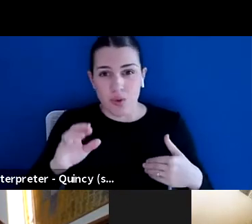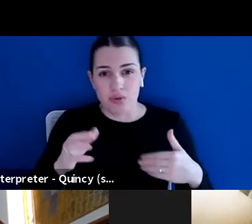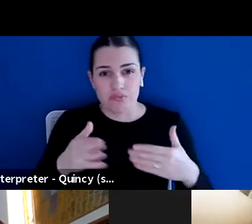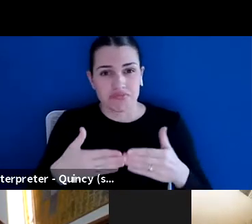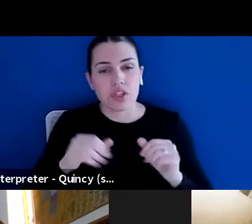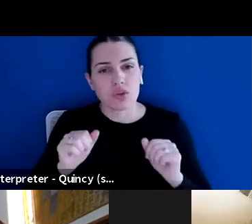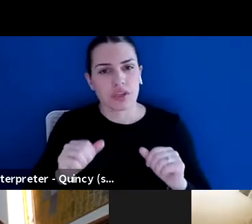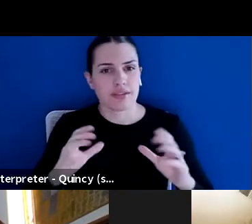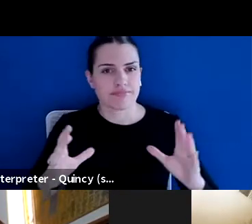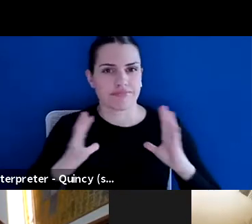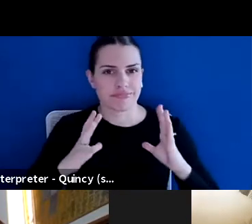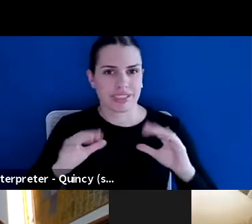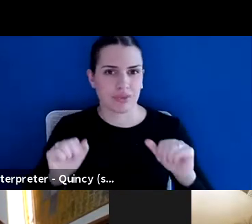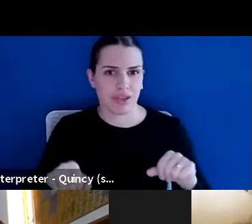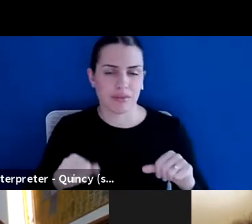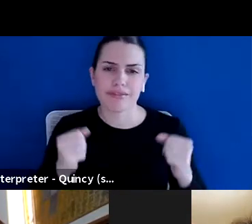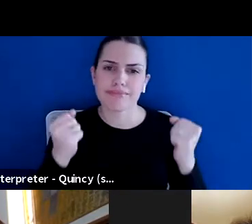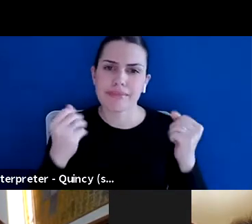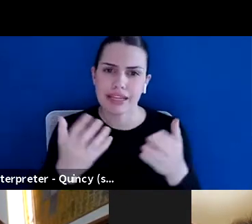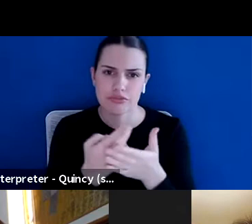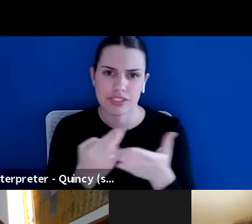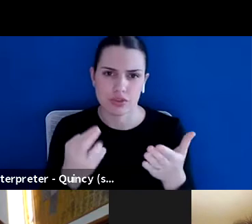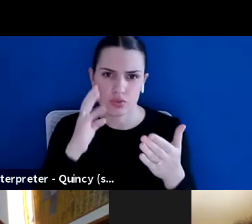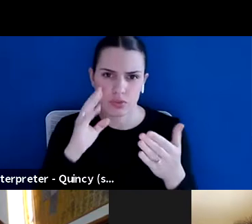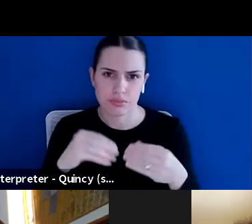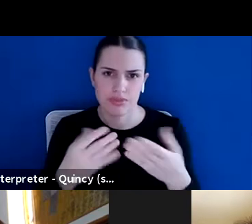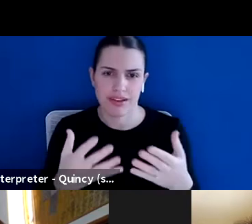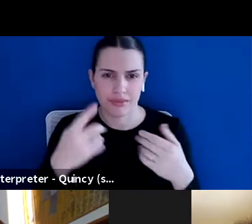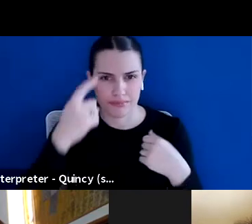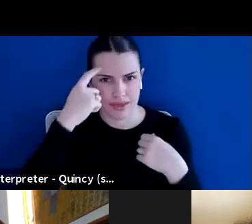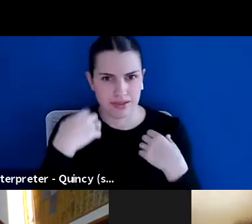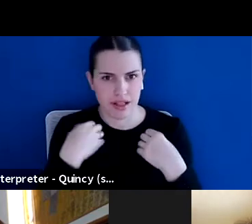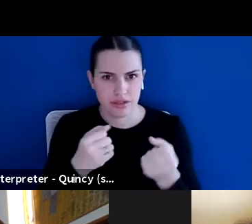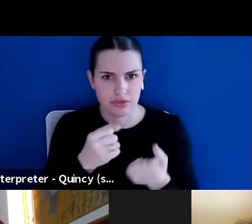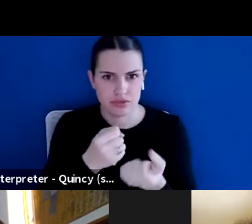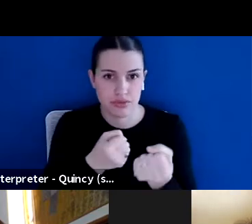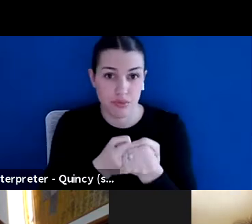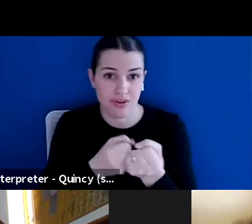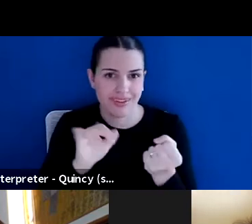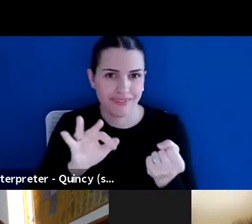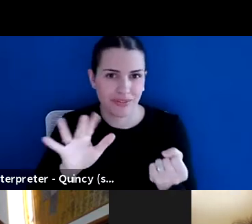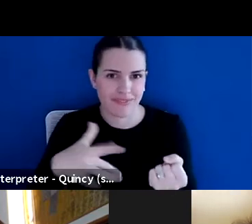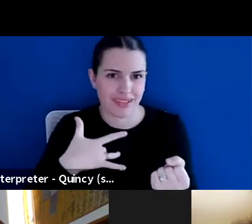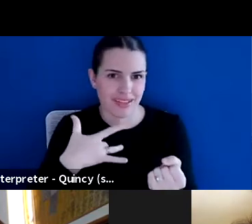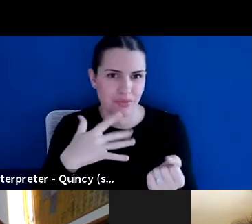take a break. And we also have a lot of resources for providing mental health support if you think that that makes sense for you as well.